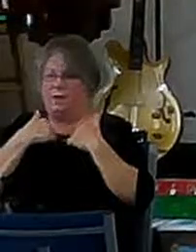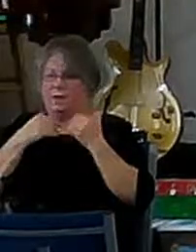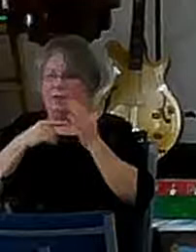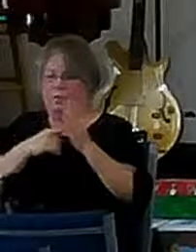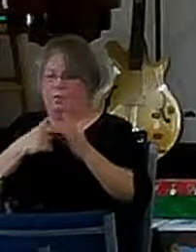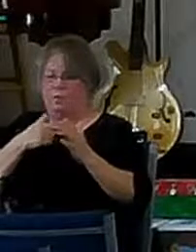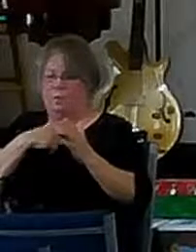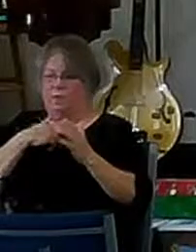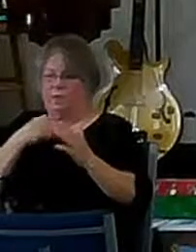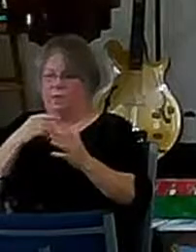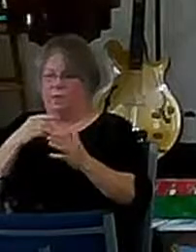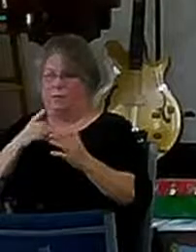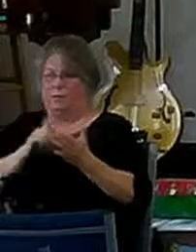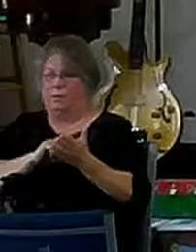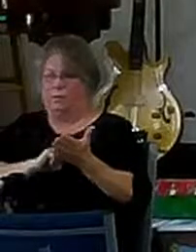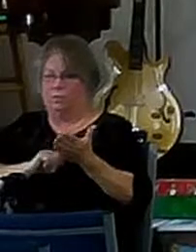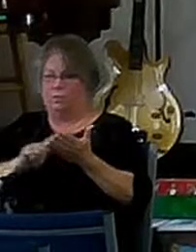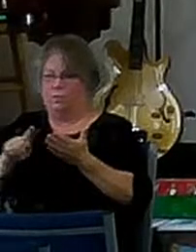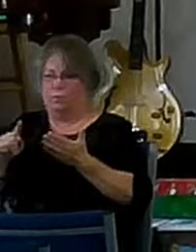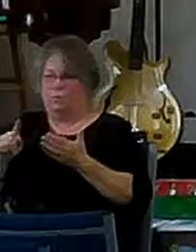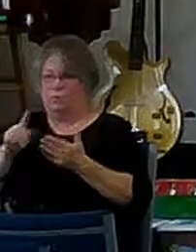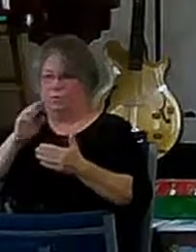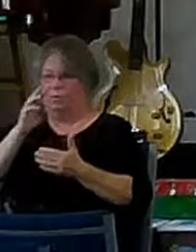the truth of Mormonism.